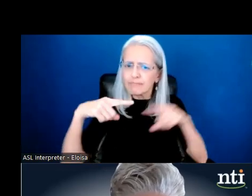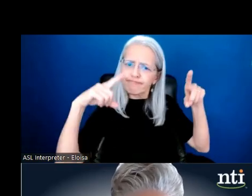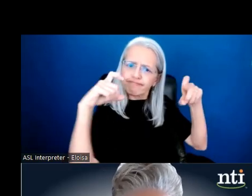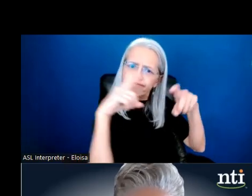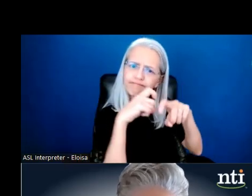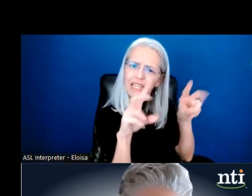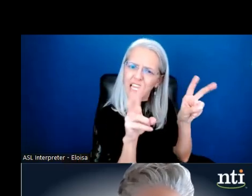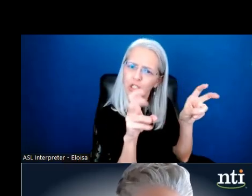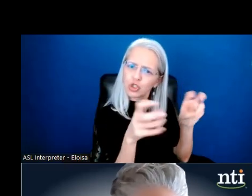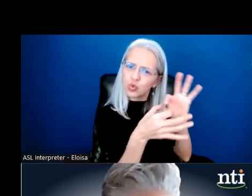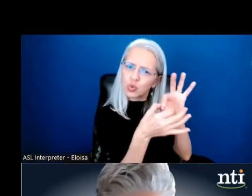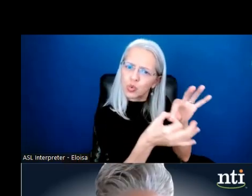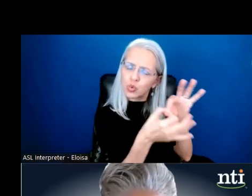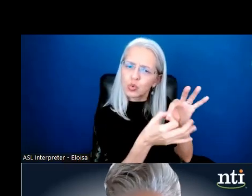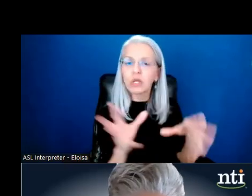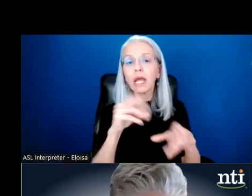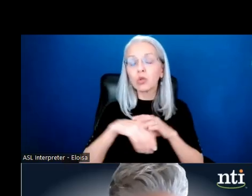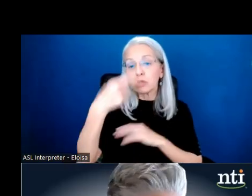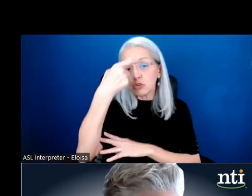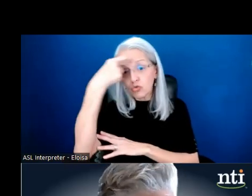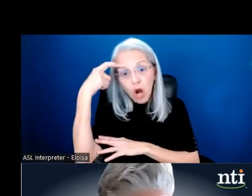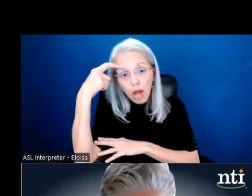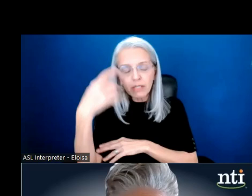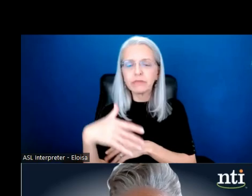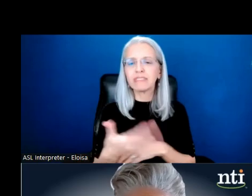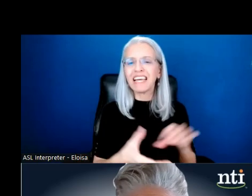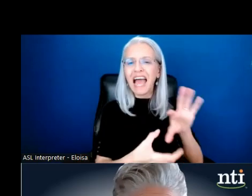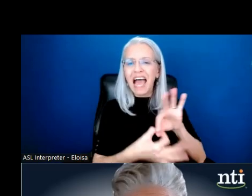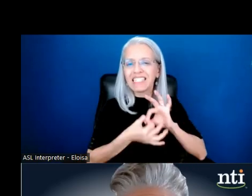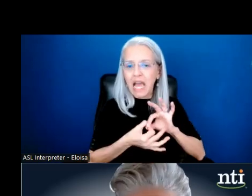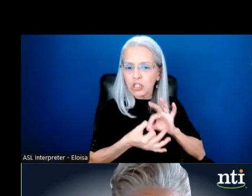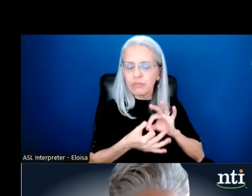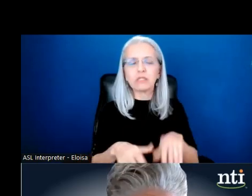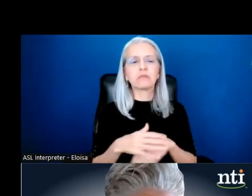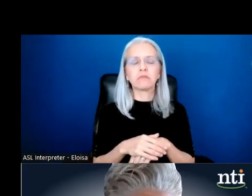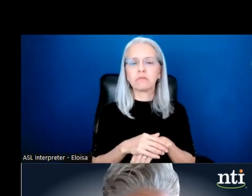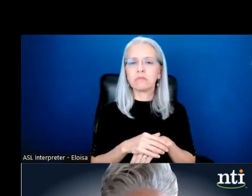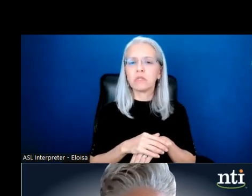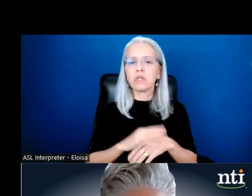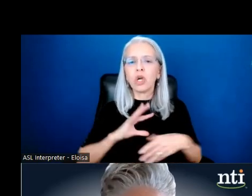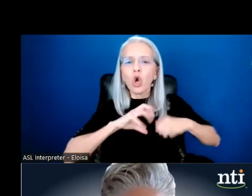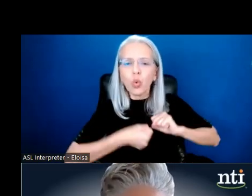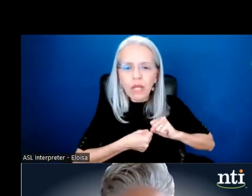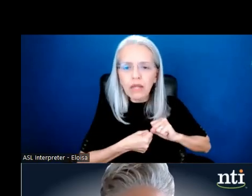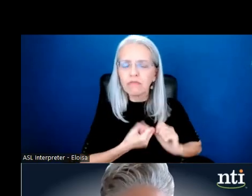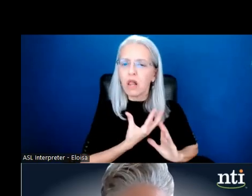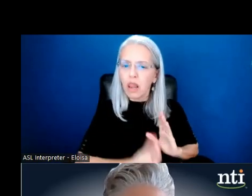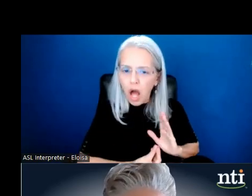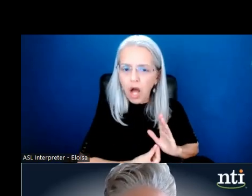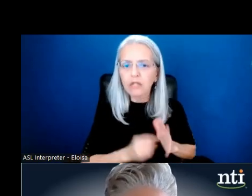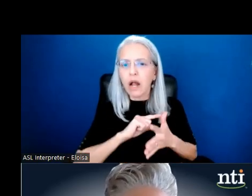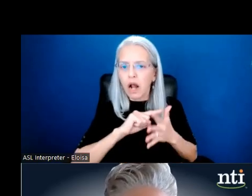issues, including trauma, attachment, grief and loss, identity formation, etc., that